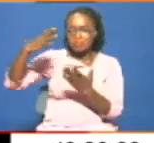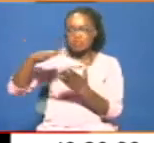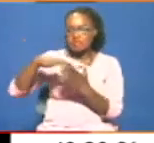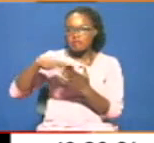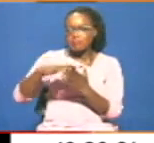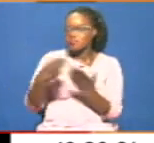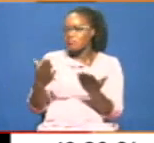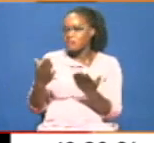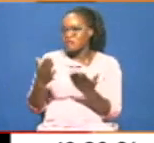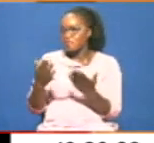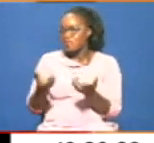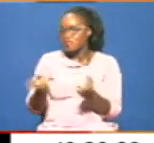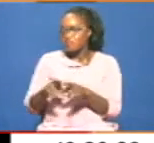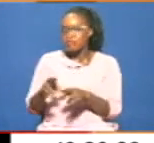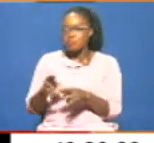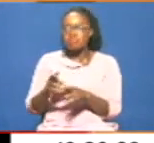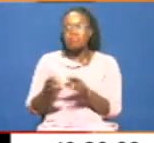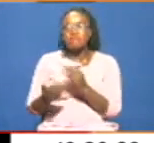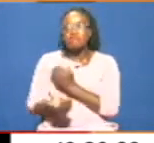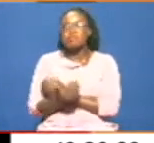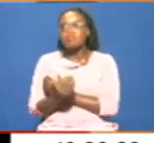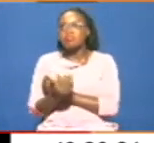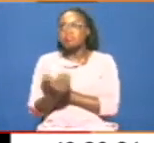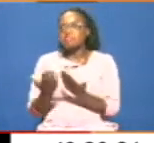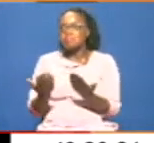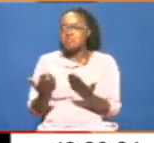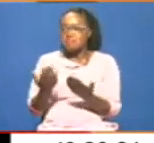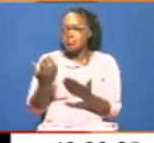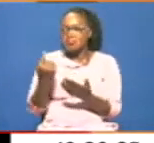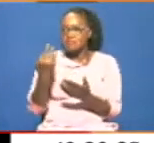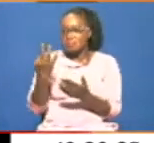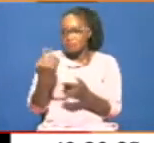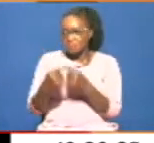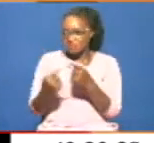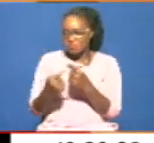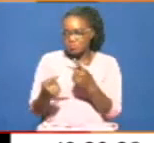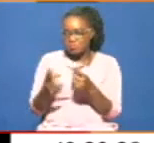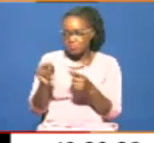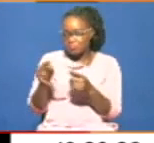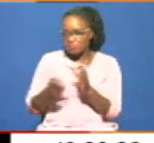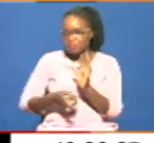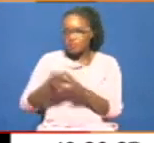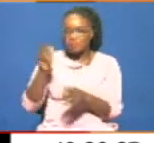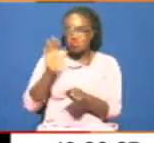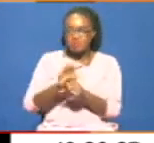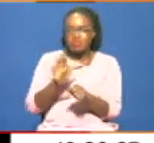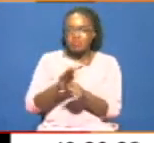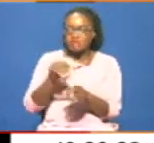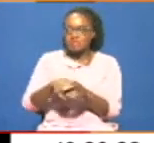tomorrow morning. Mm-hmm. It's not going to happen in 3 years' time. So it requires a lot of investments in various